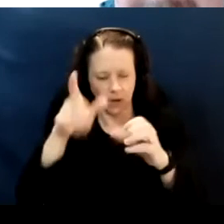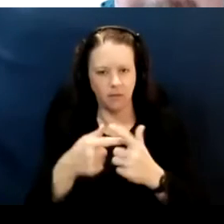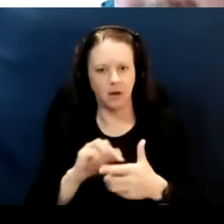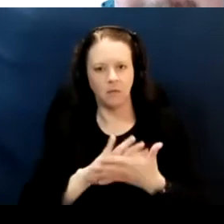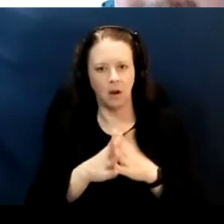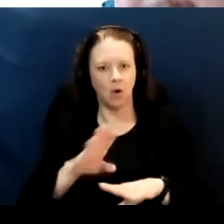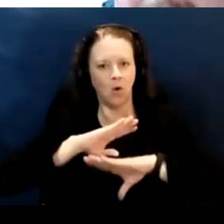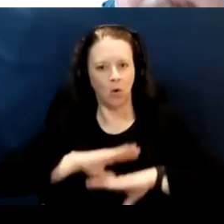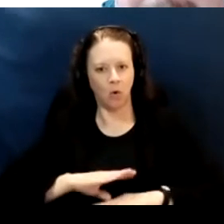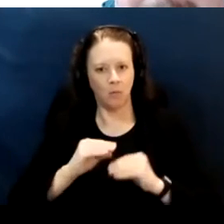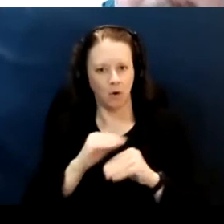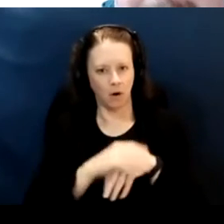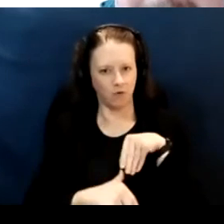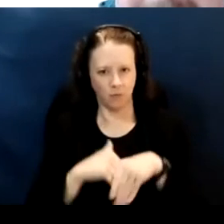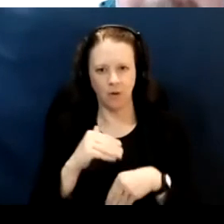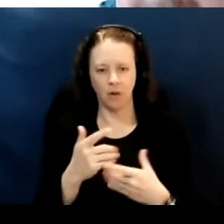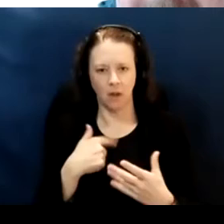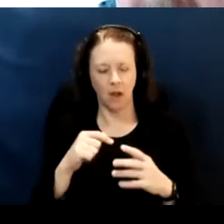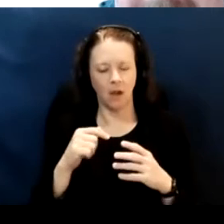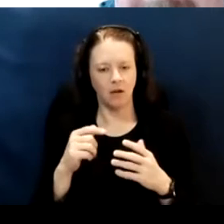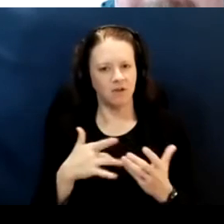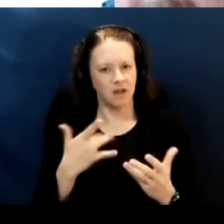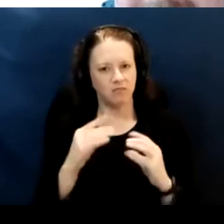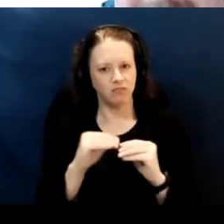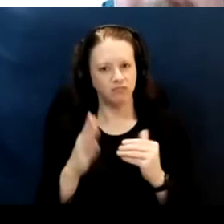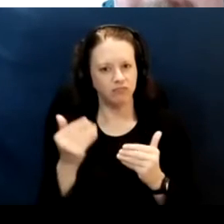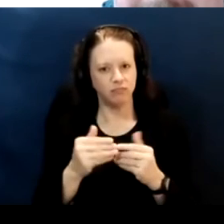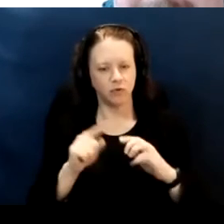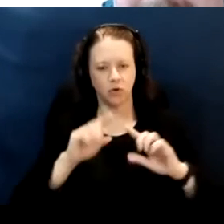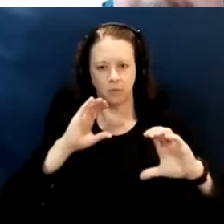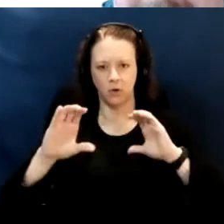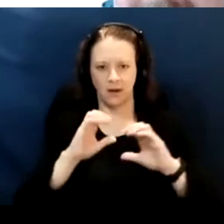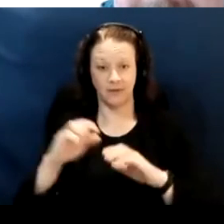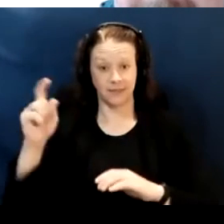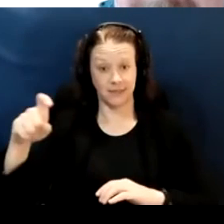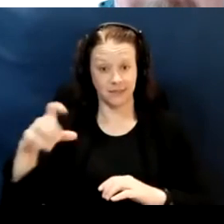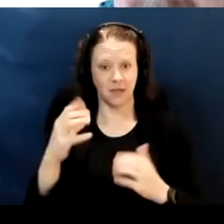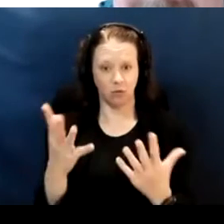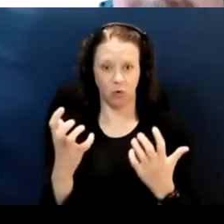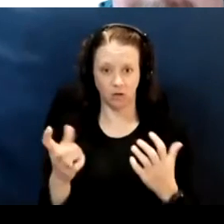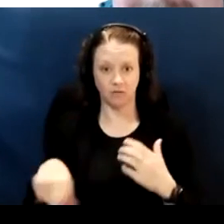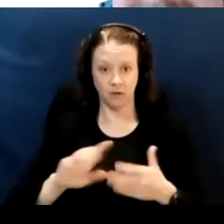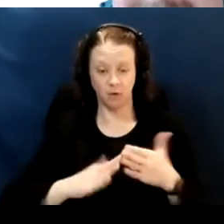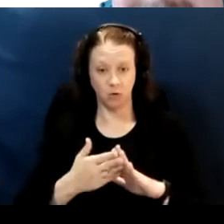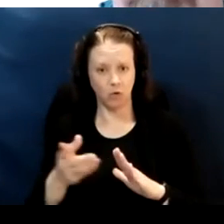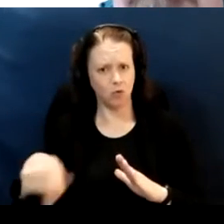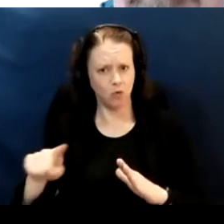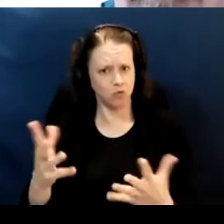to communicate the needs and the wants of the community who want to know more and are